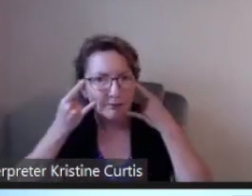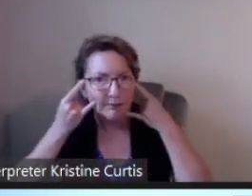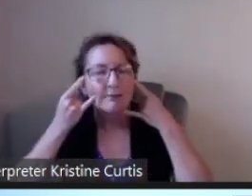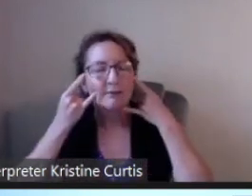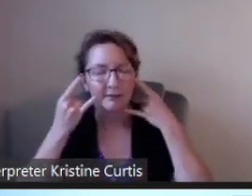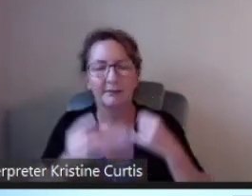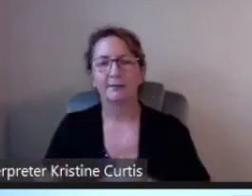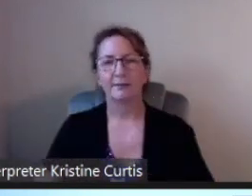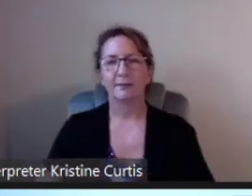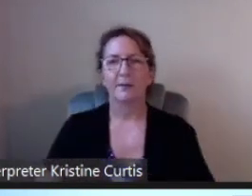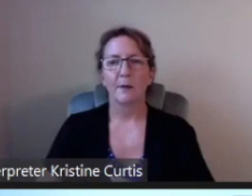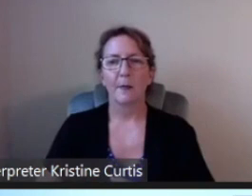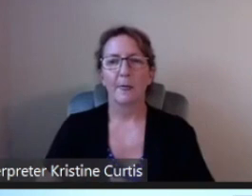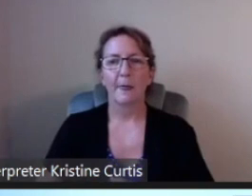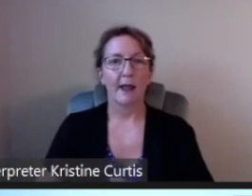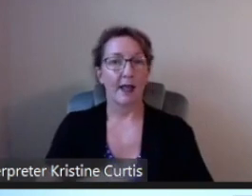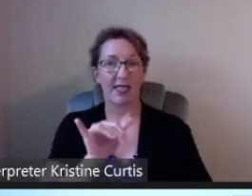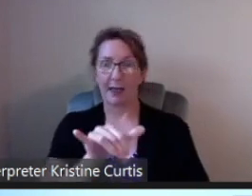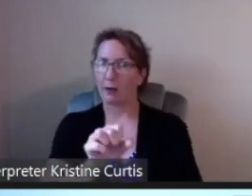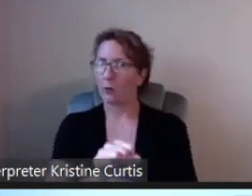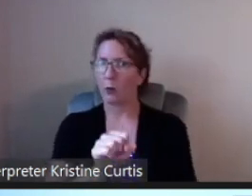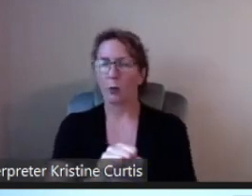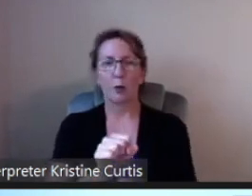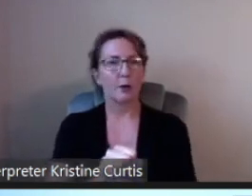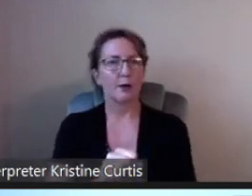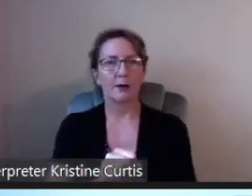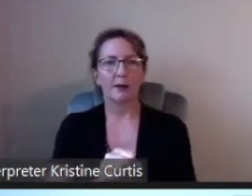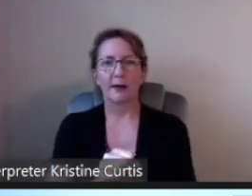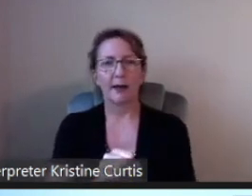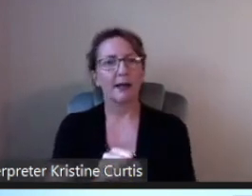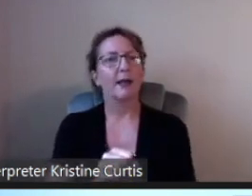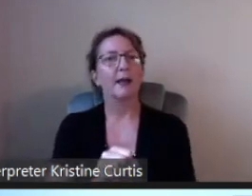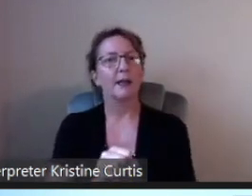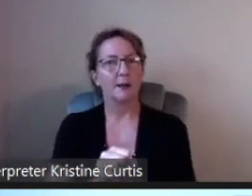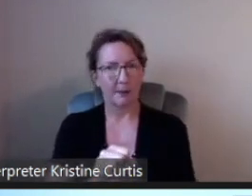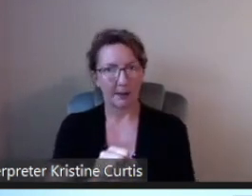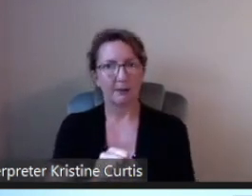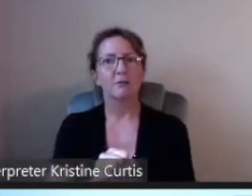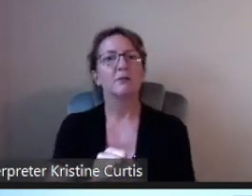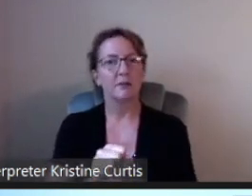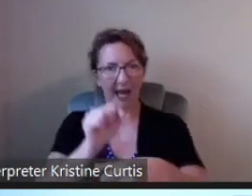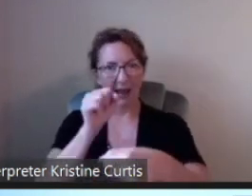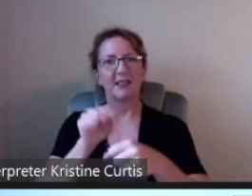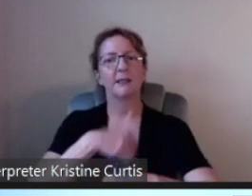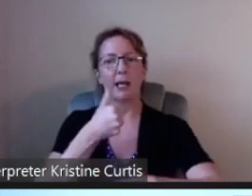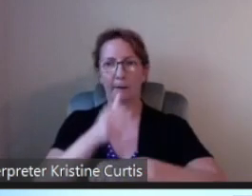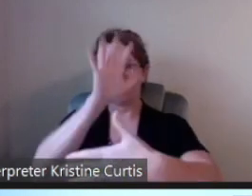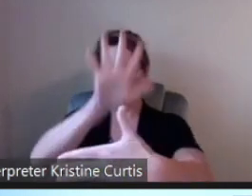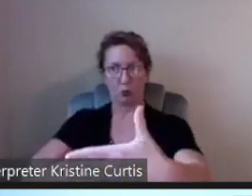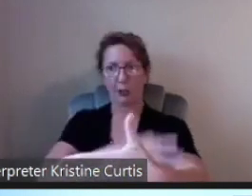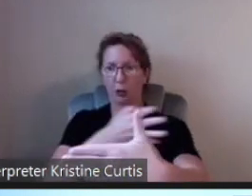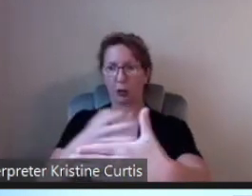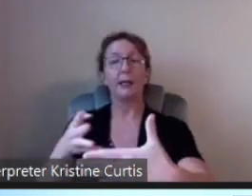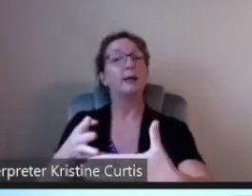manufacture masks. This work has been disseminated through a publicly available spreadsheet and featured in local and online